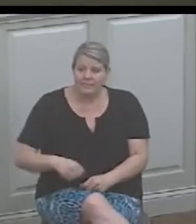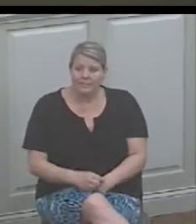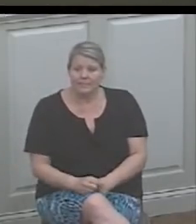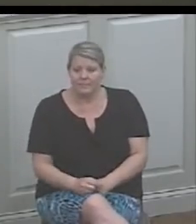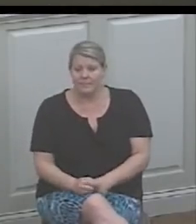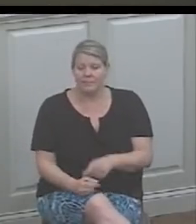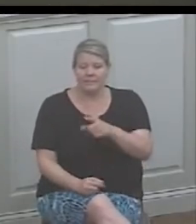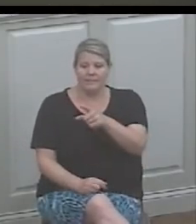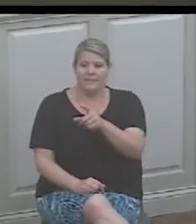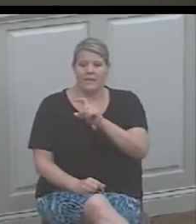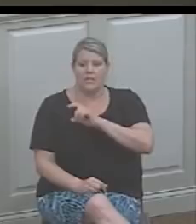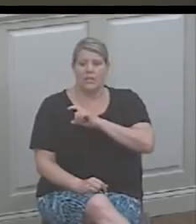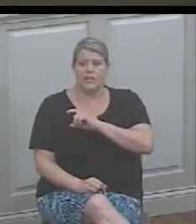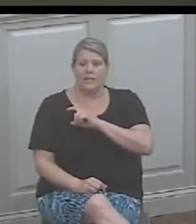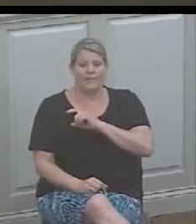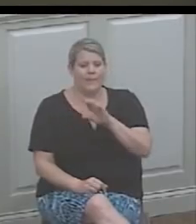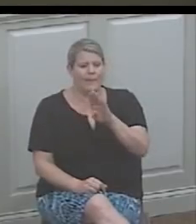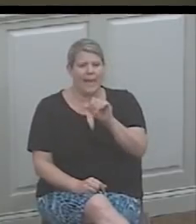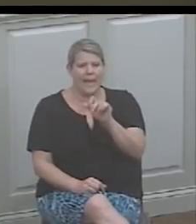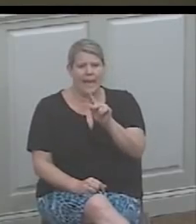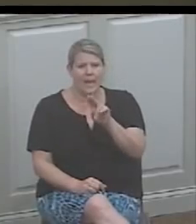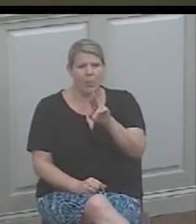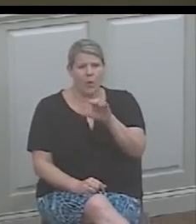This is Battalion Chief McCurdy.